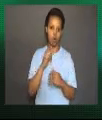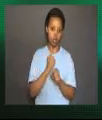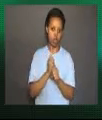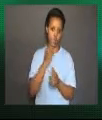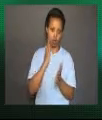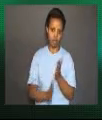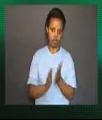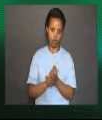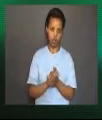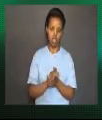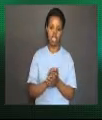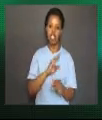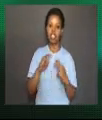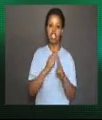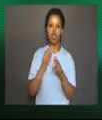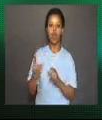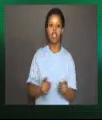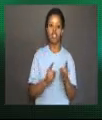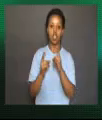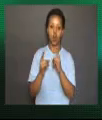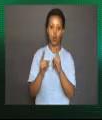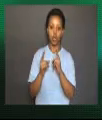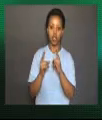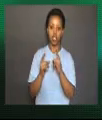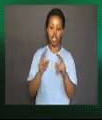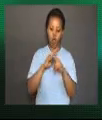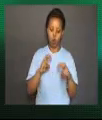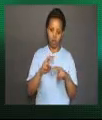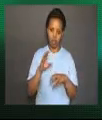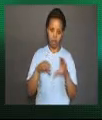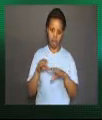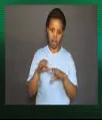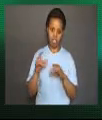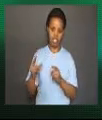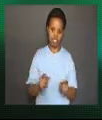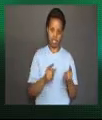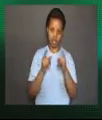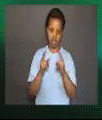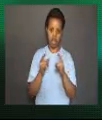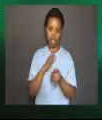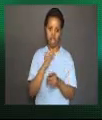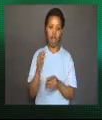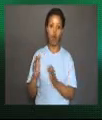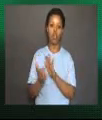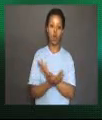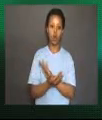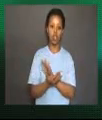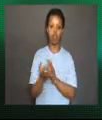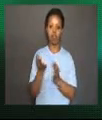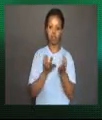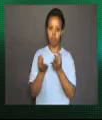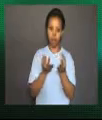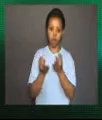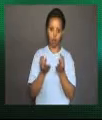Scientific method is a way of observing and explaining events